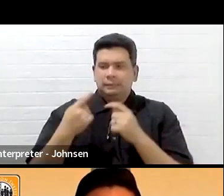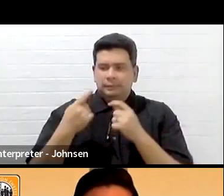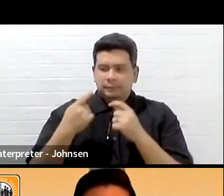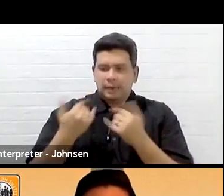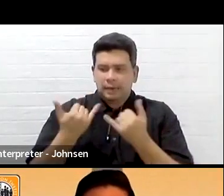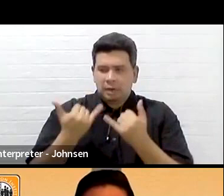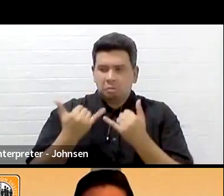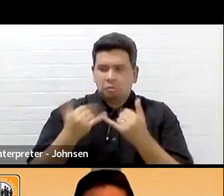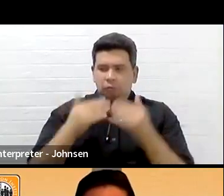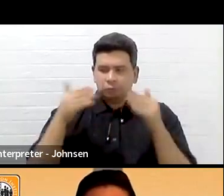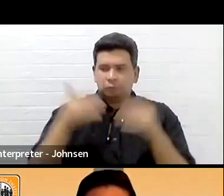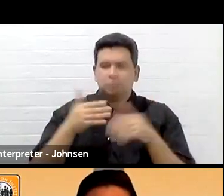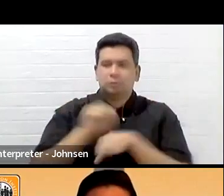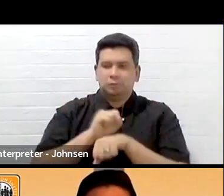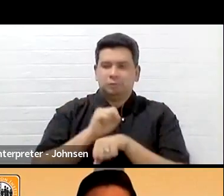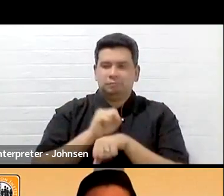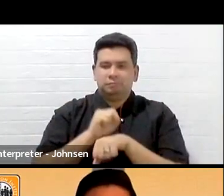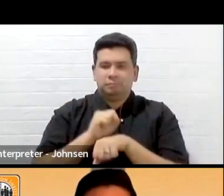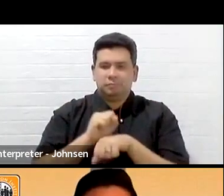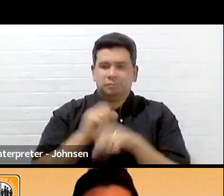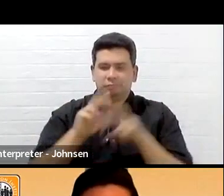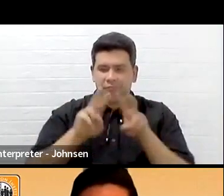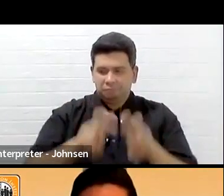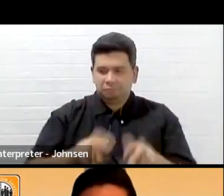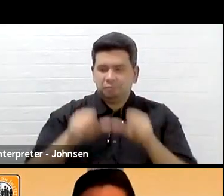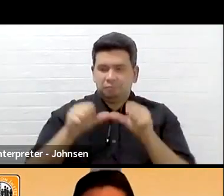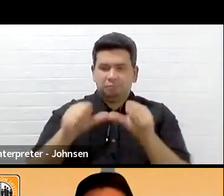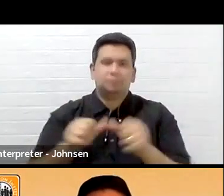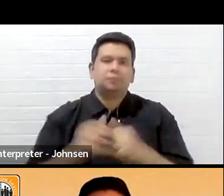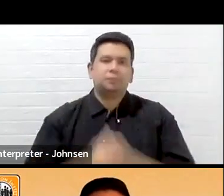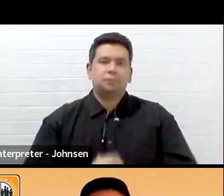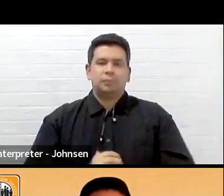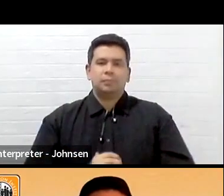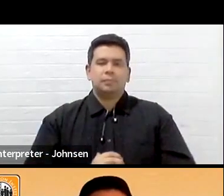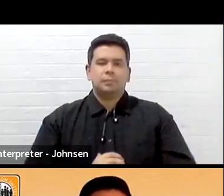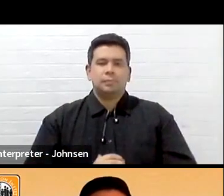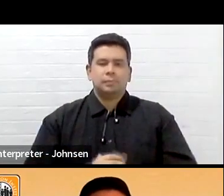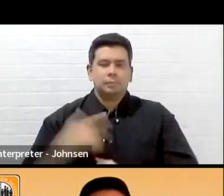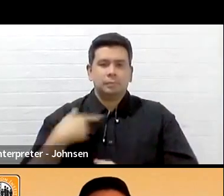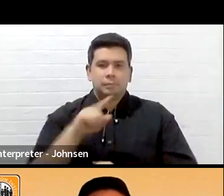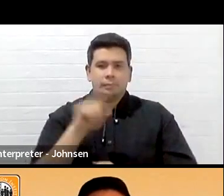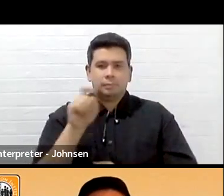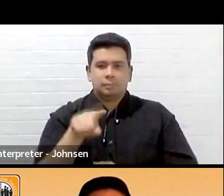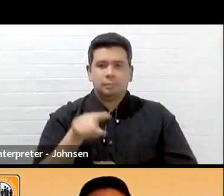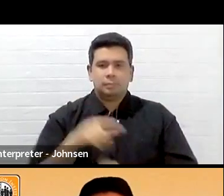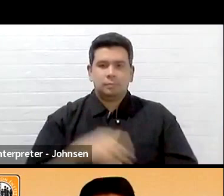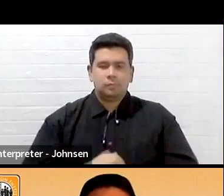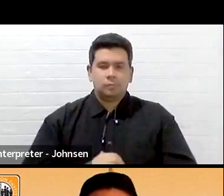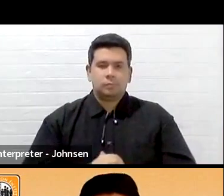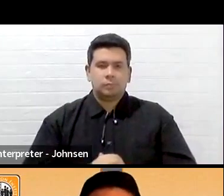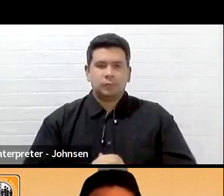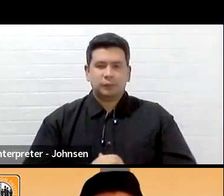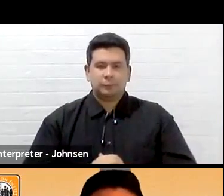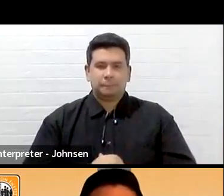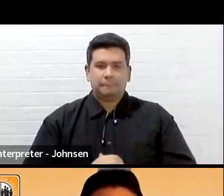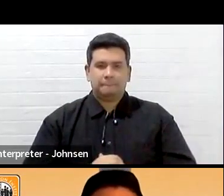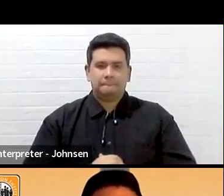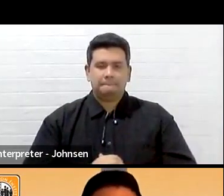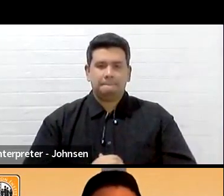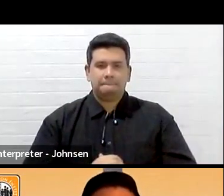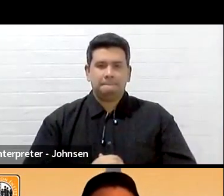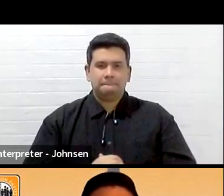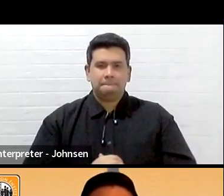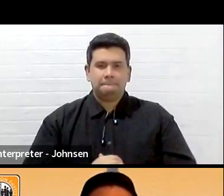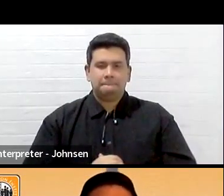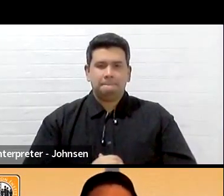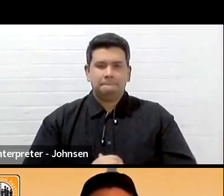there's a question from Mr. Benigno Agbayani. I saw deaths stratified by age group 2020 to 2021 by Professor